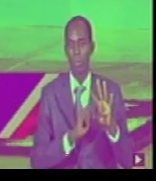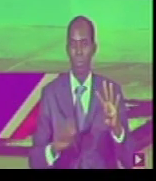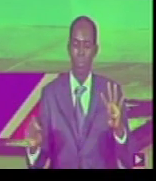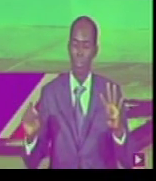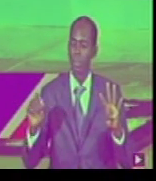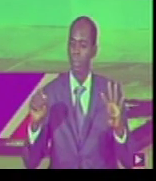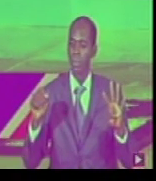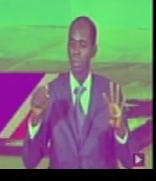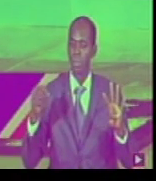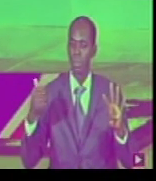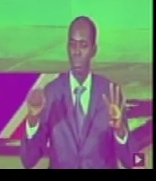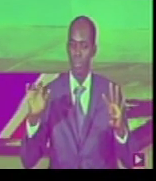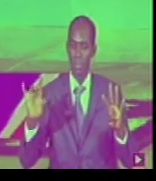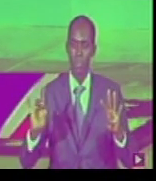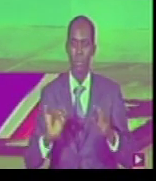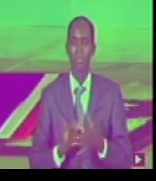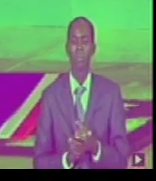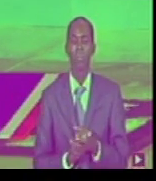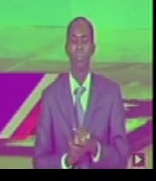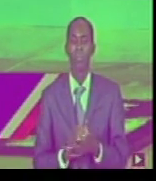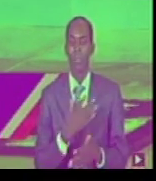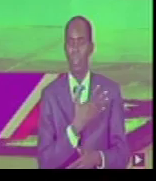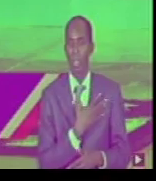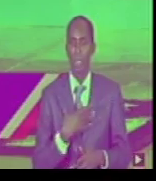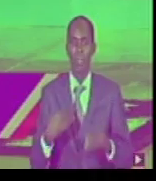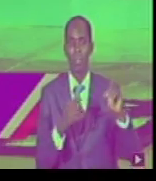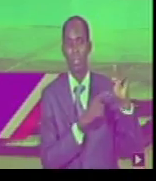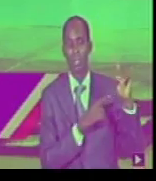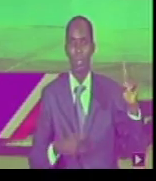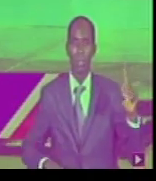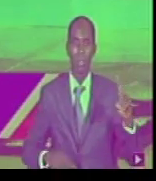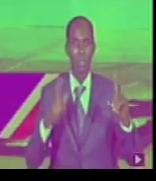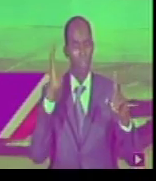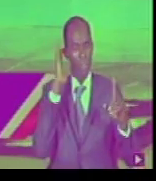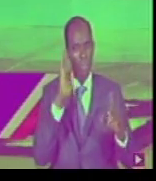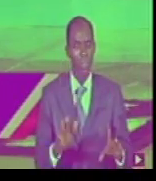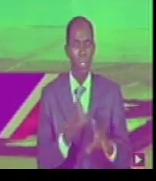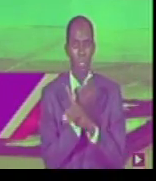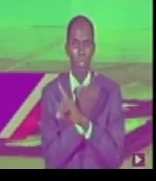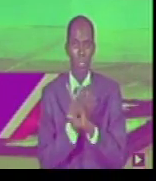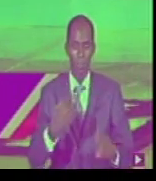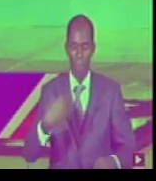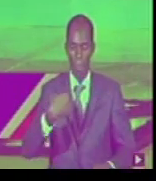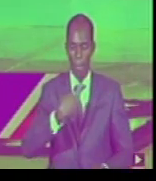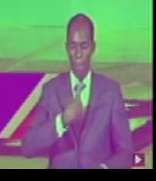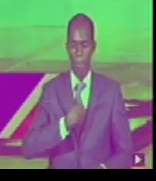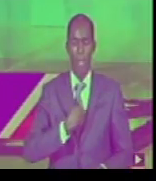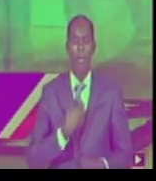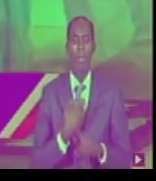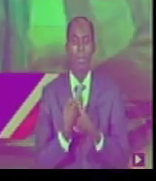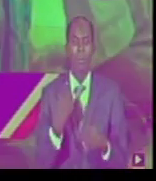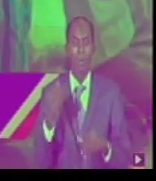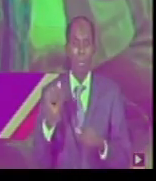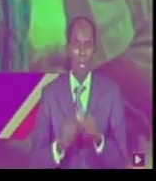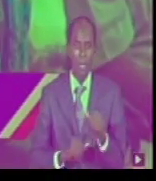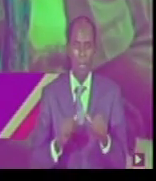18. And the Lord shall deliver me from every evil work.